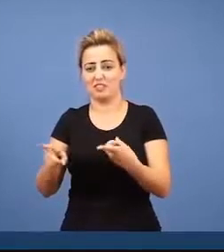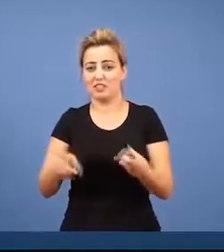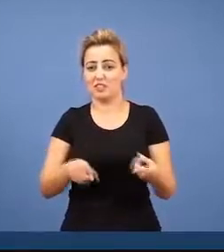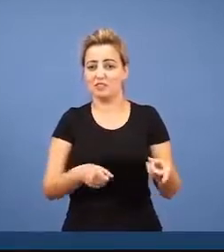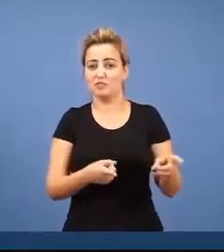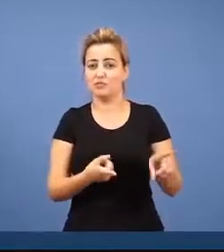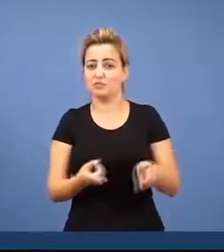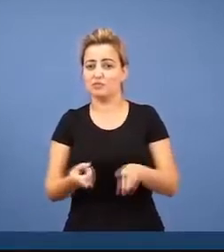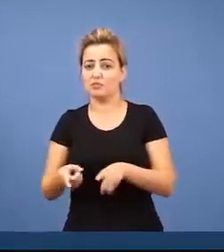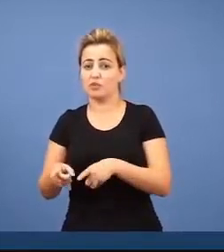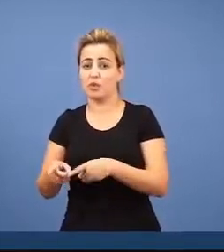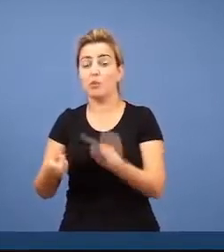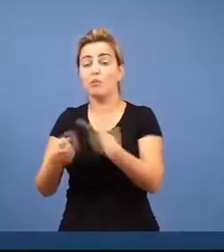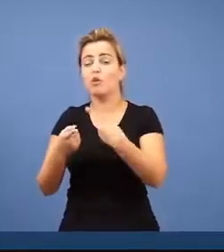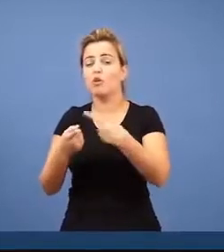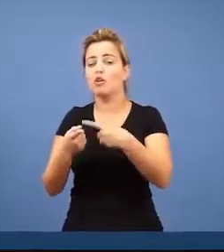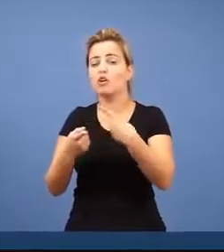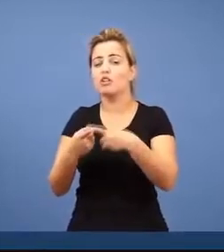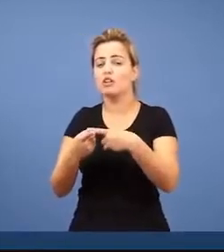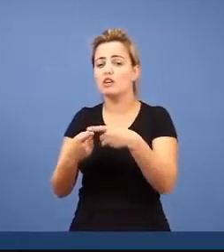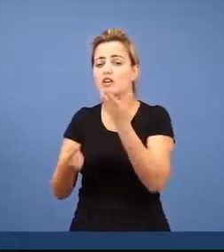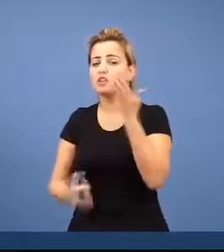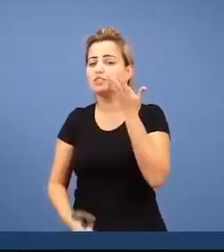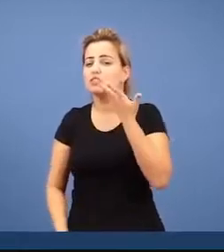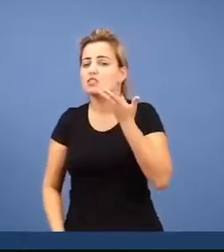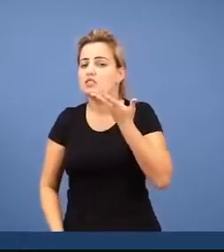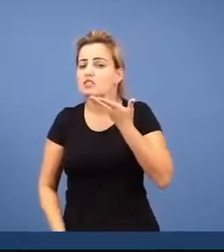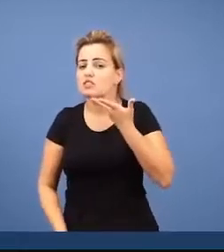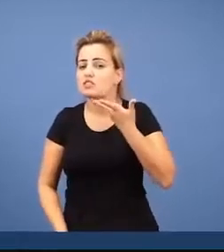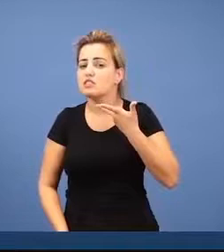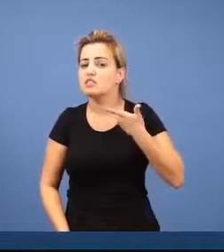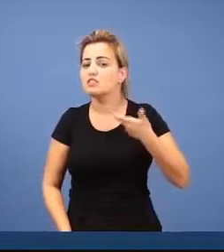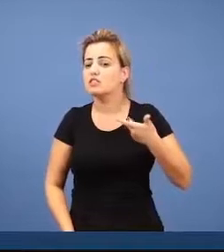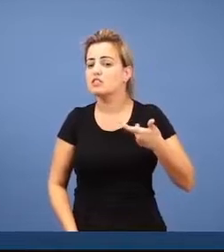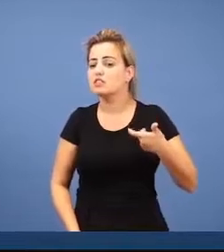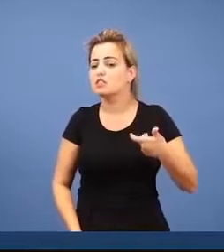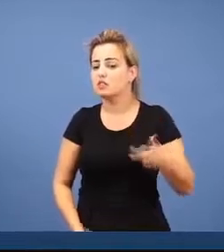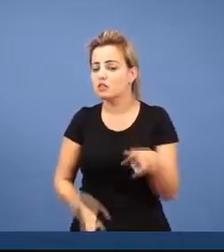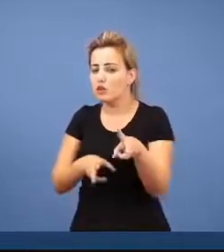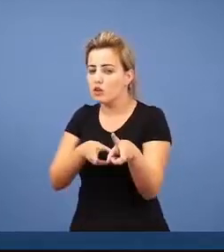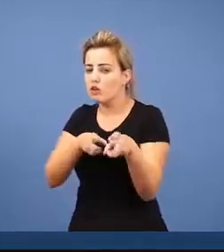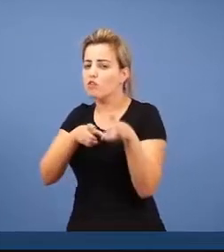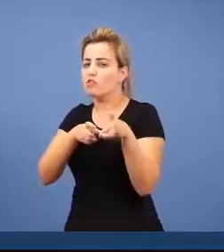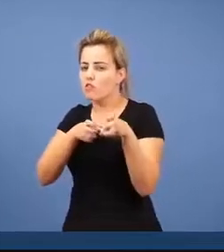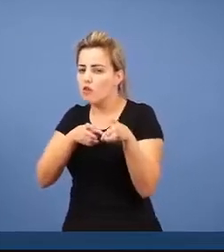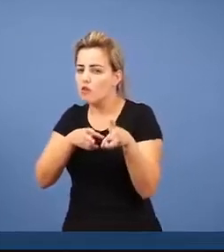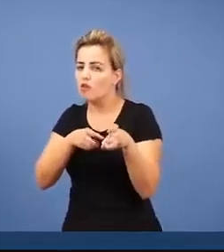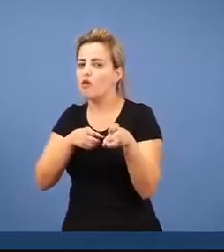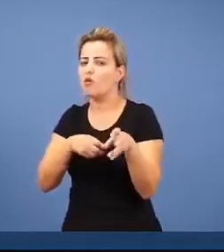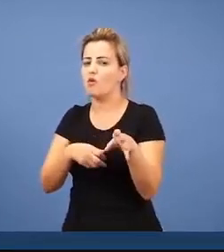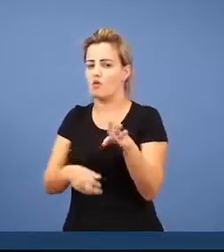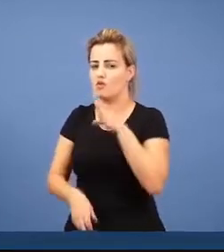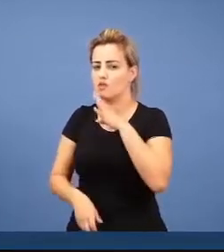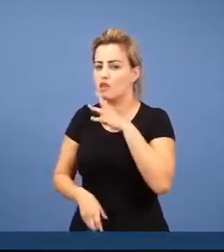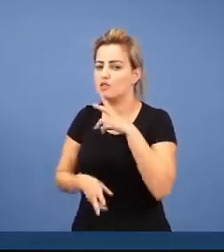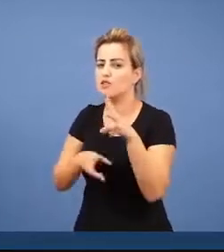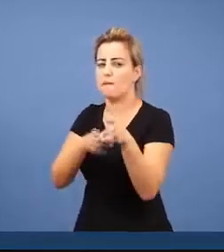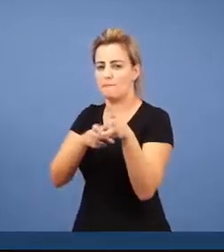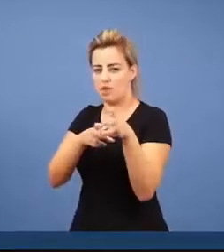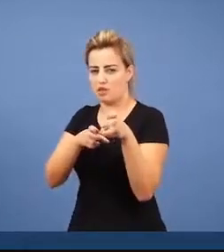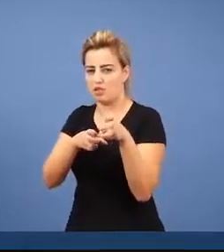not pay attention for the smallest it might be, the disagreements of a